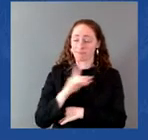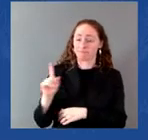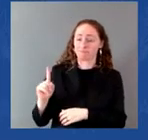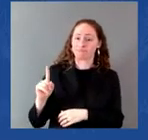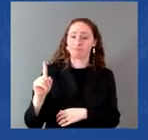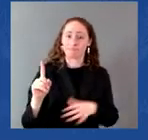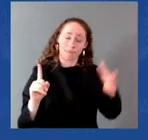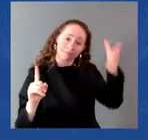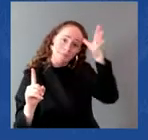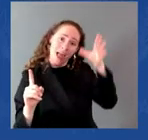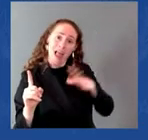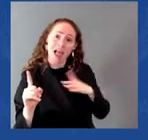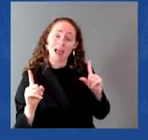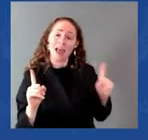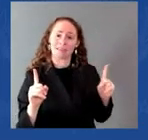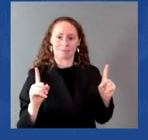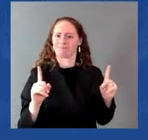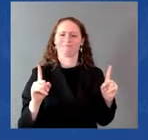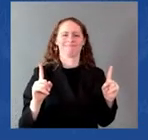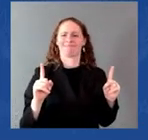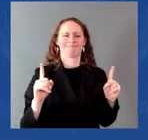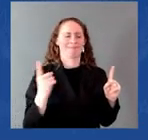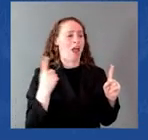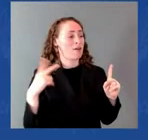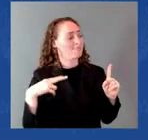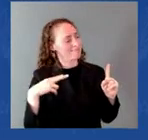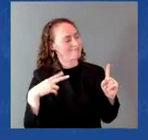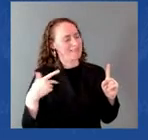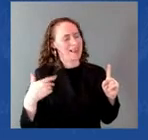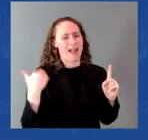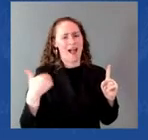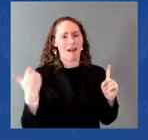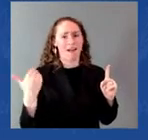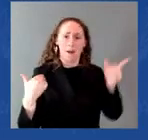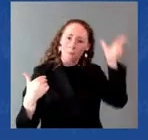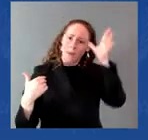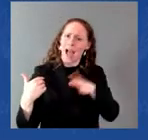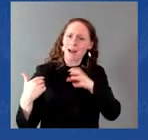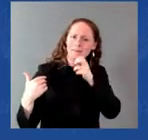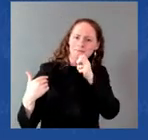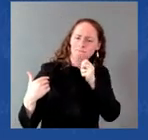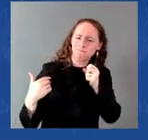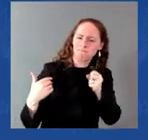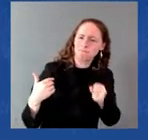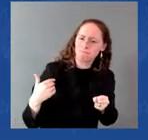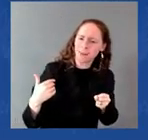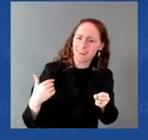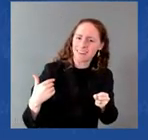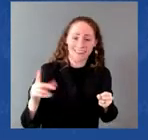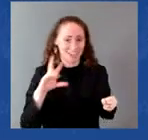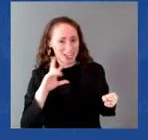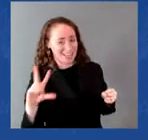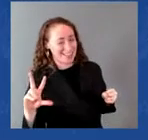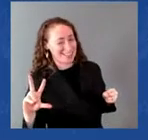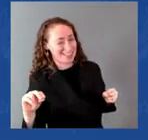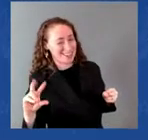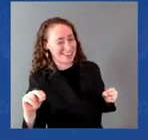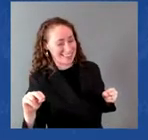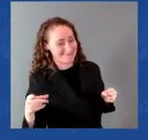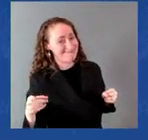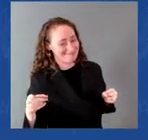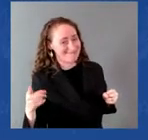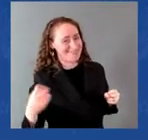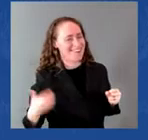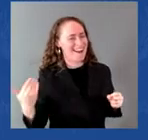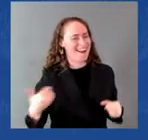done, the songs, the shows, the movies, and it can't be done alone. 4 Golden Globe Awards, 3 Grammy Awards,